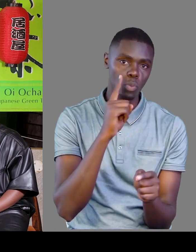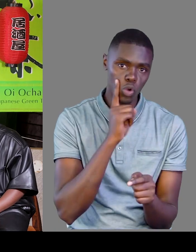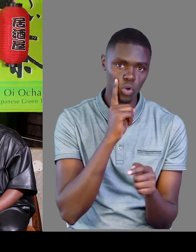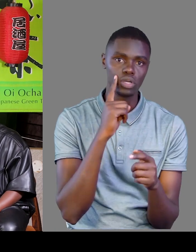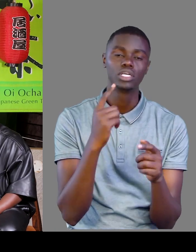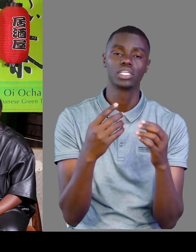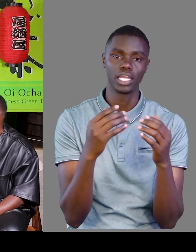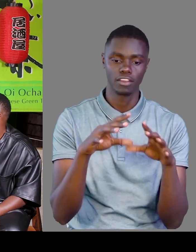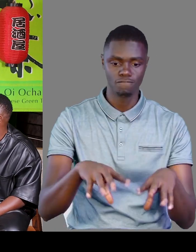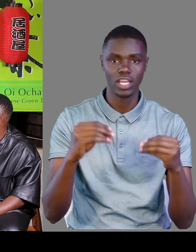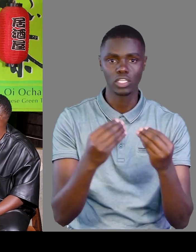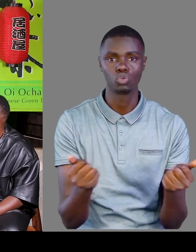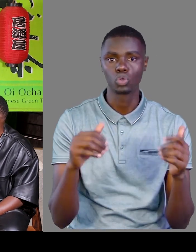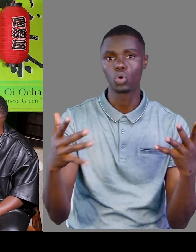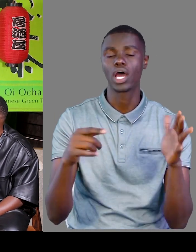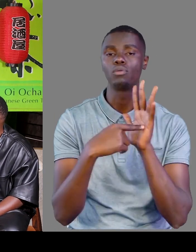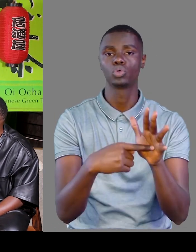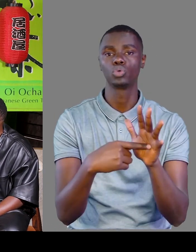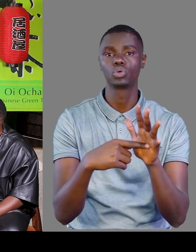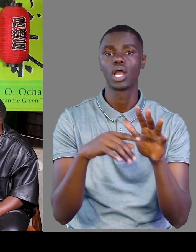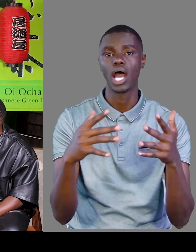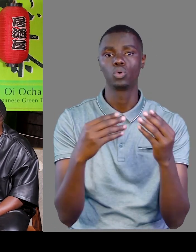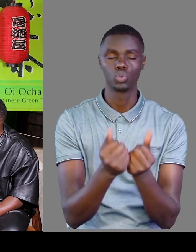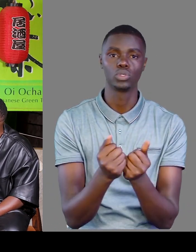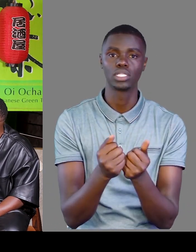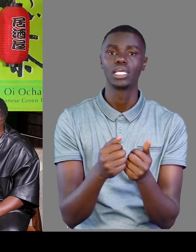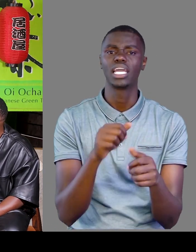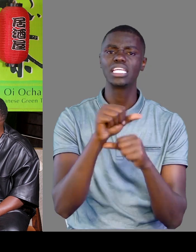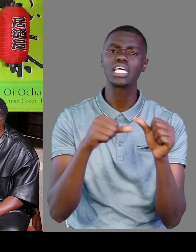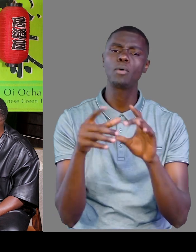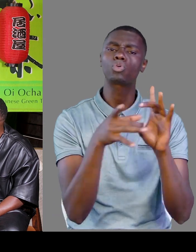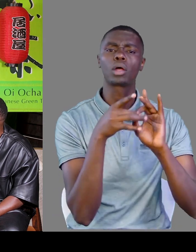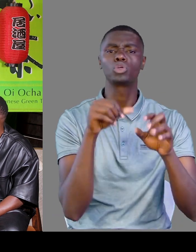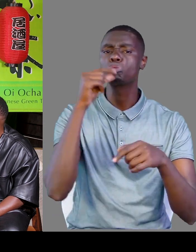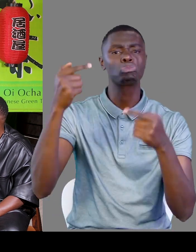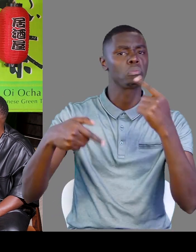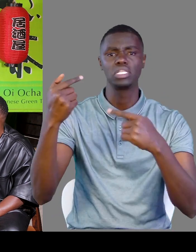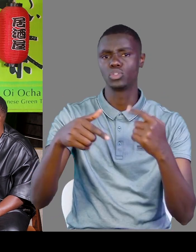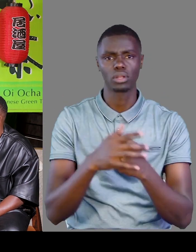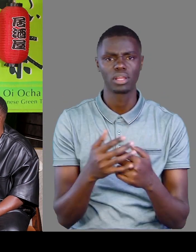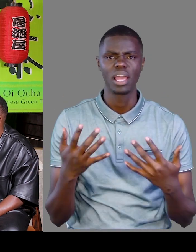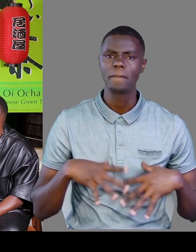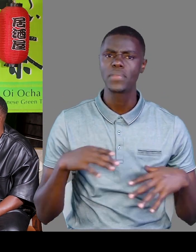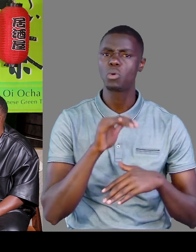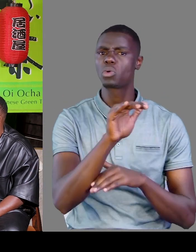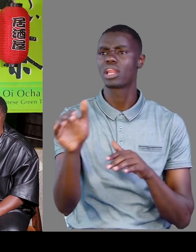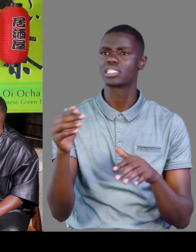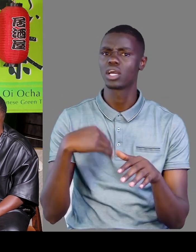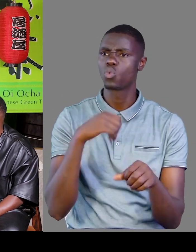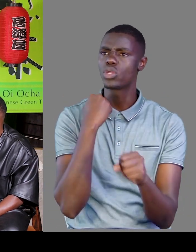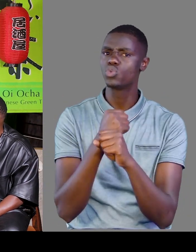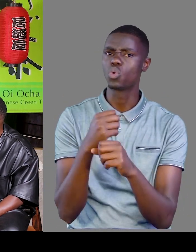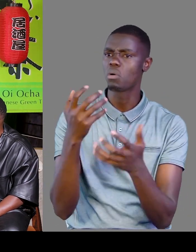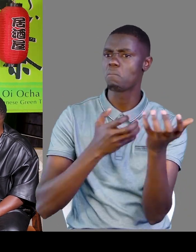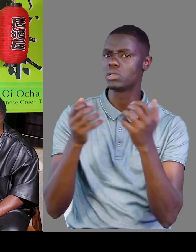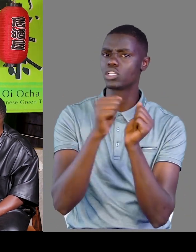show you how to do this. And up there, it's about collaboration, not competition. Up there, people are asking, tunaweza fanyaje